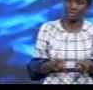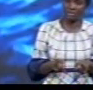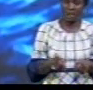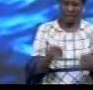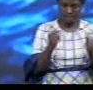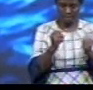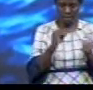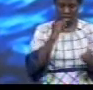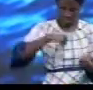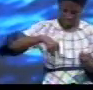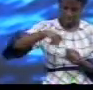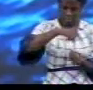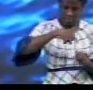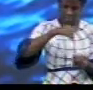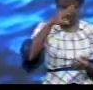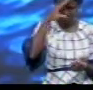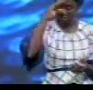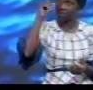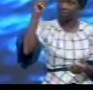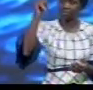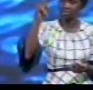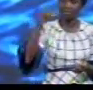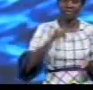him. It's like the